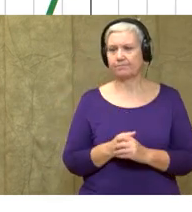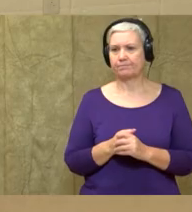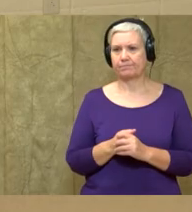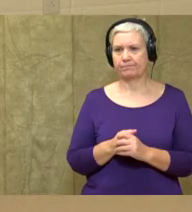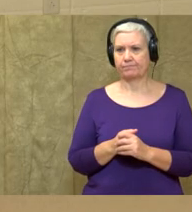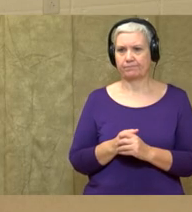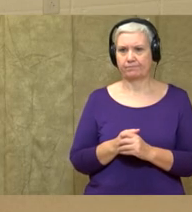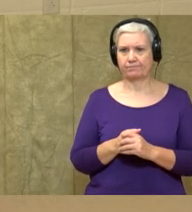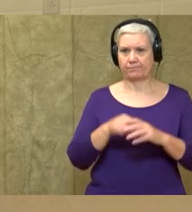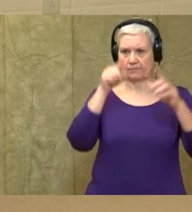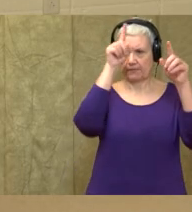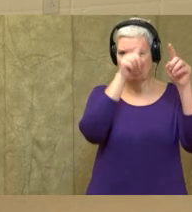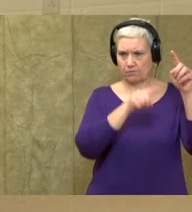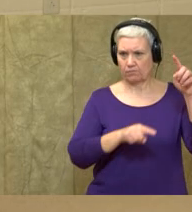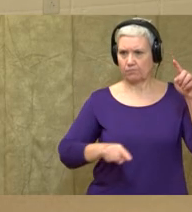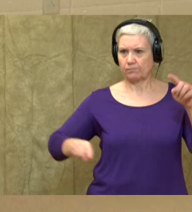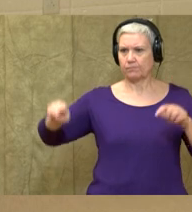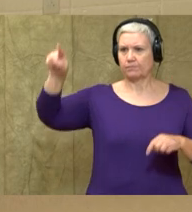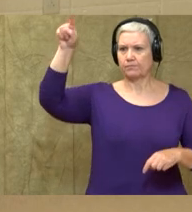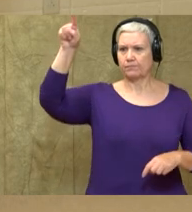this U-shaped graph.